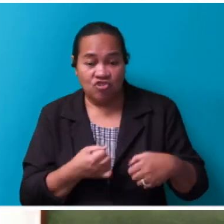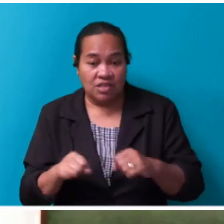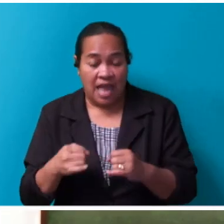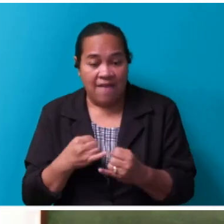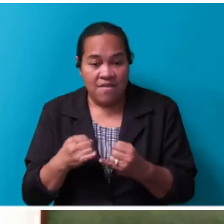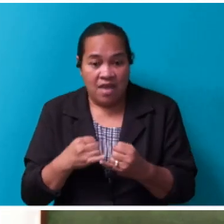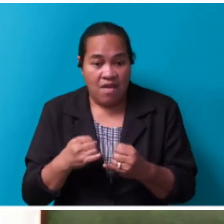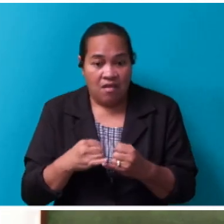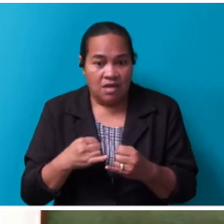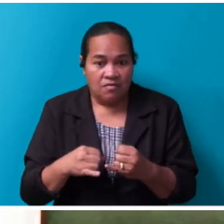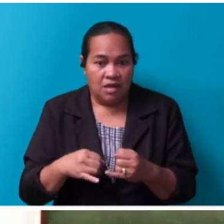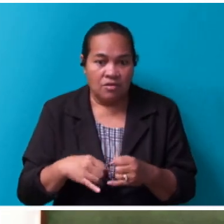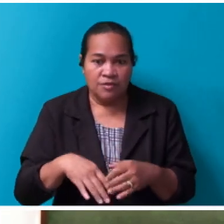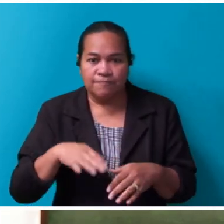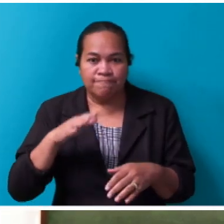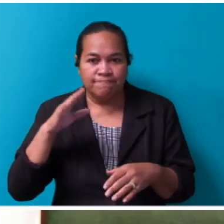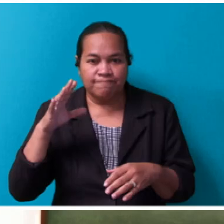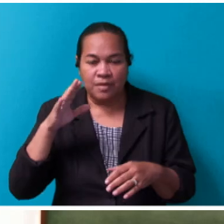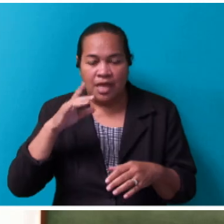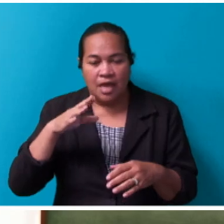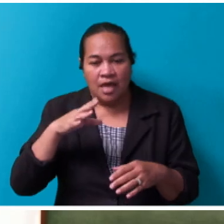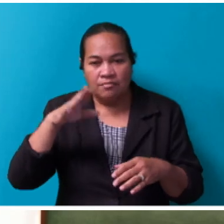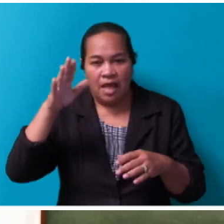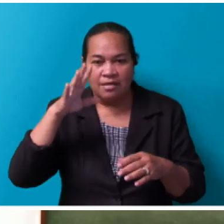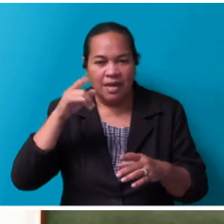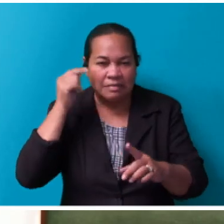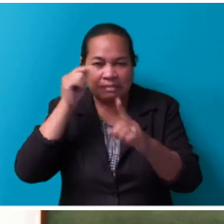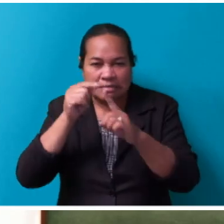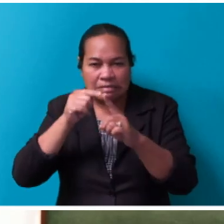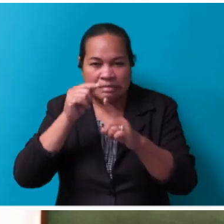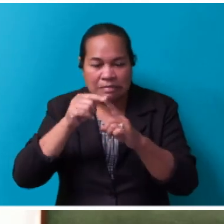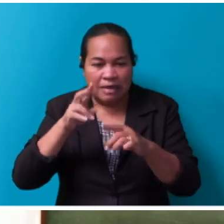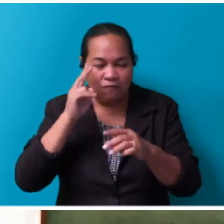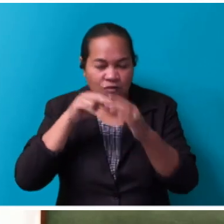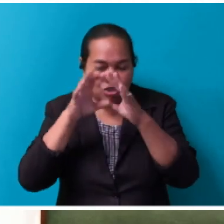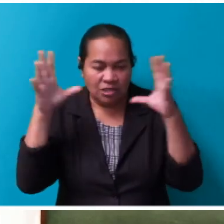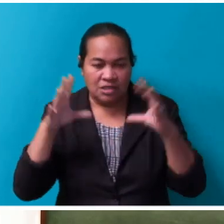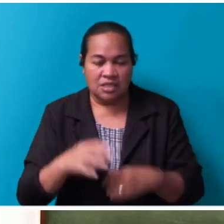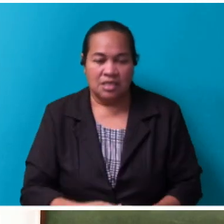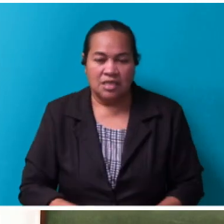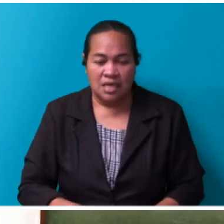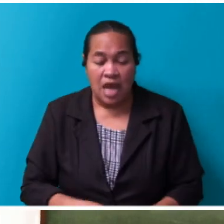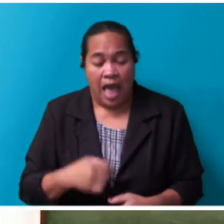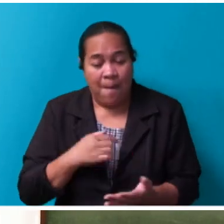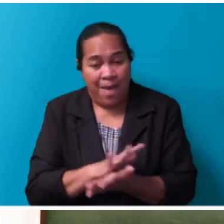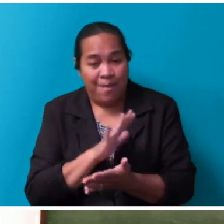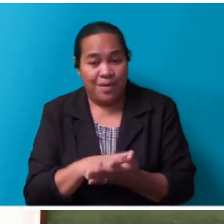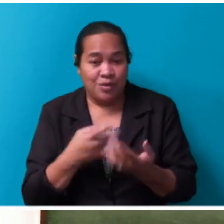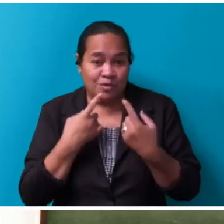ambitious targets in there, Honourable Speaker. Honourable Speaker, I am pleased to report that